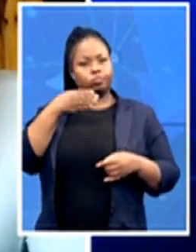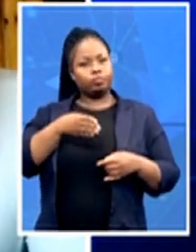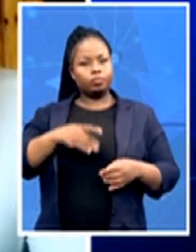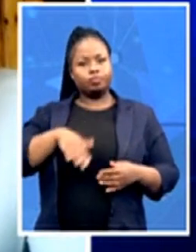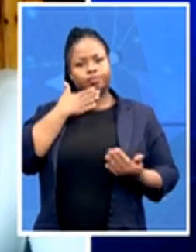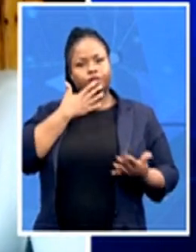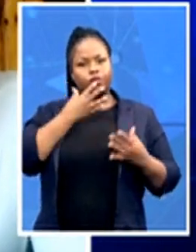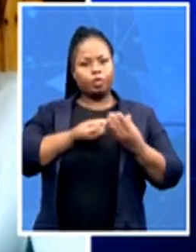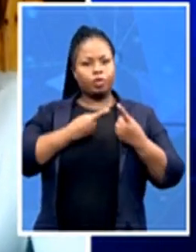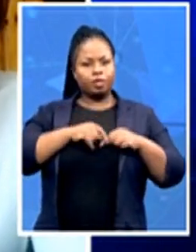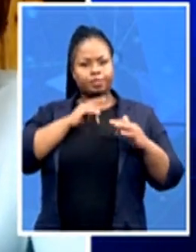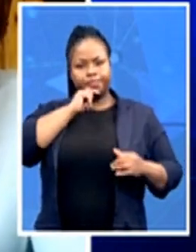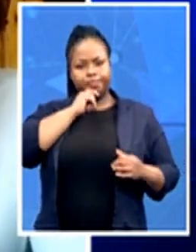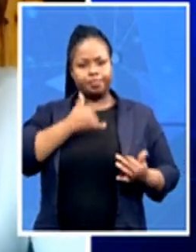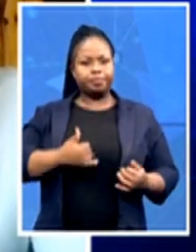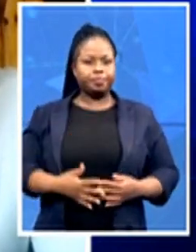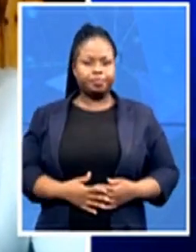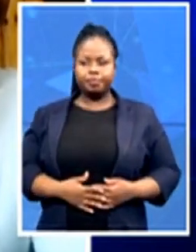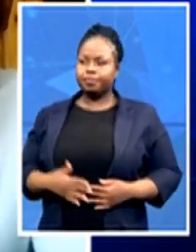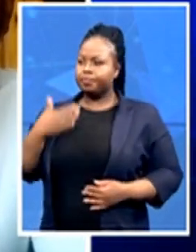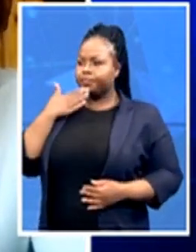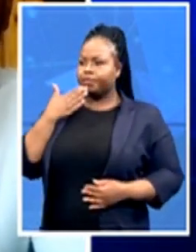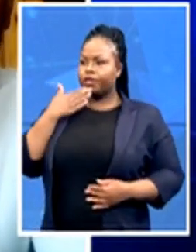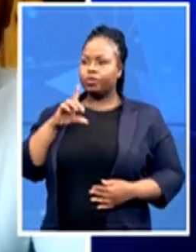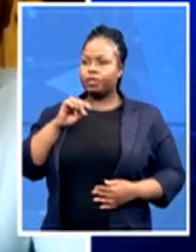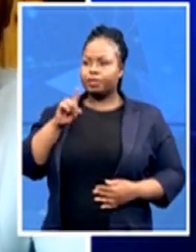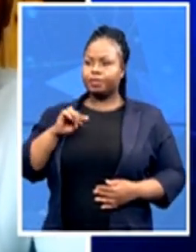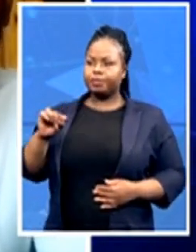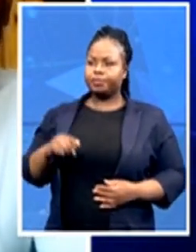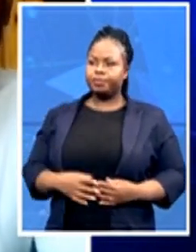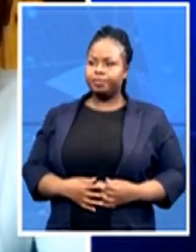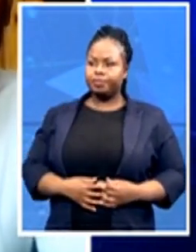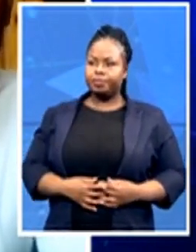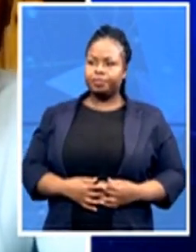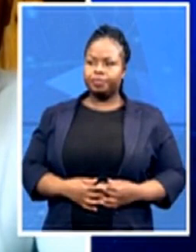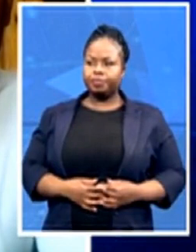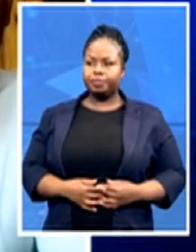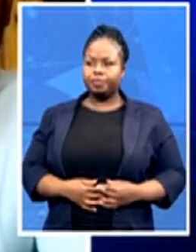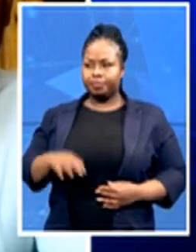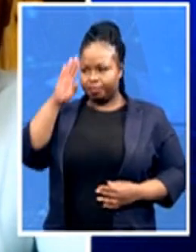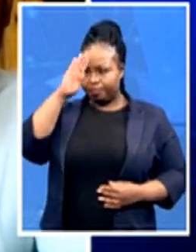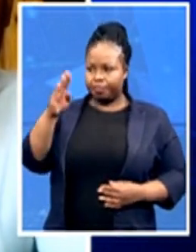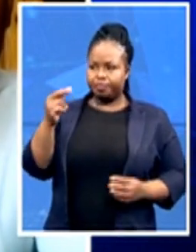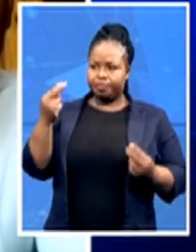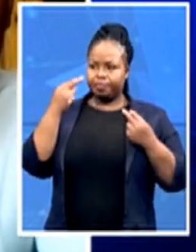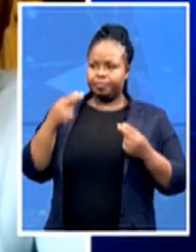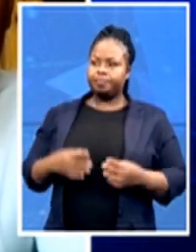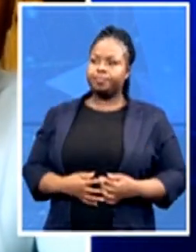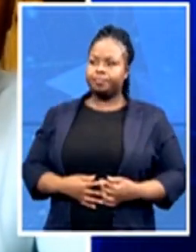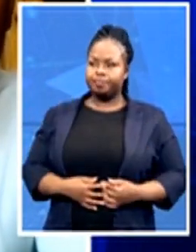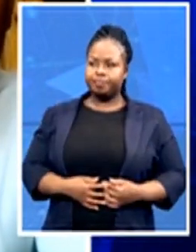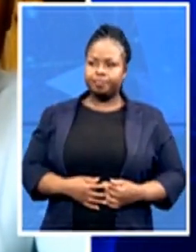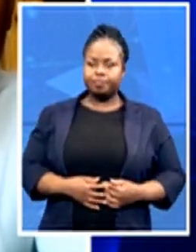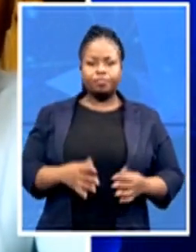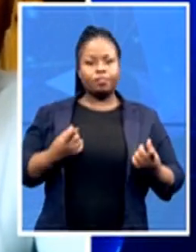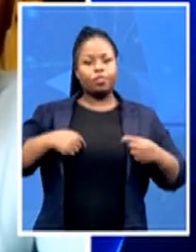Thank you so much, Desiree, and thank you for having us today. Greetings to the listeners as well. We've just had a conversation with Advocate Dalim Bofu.